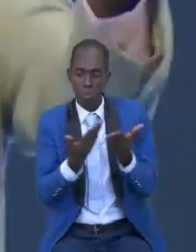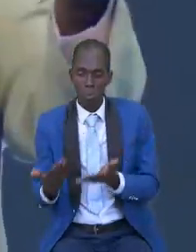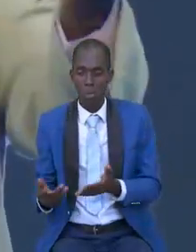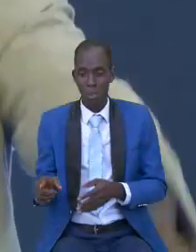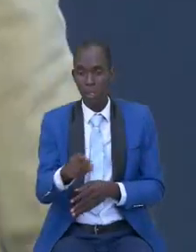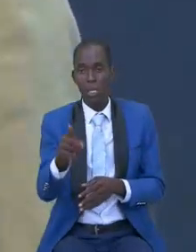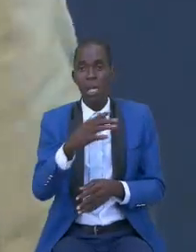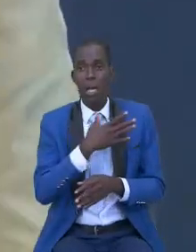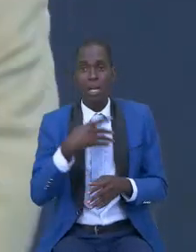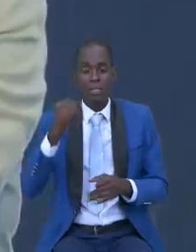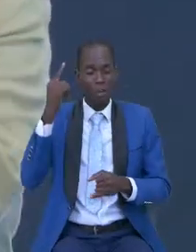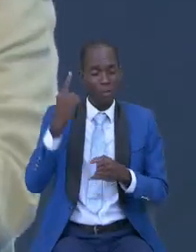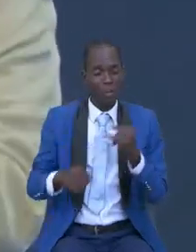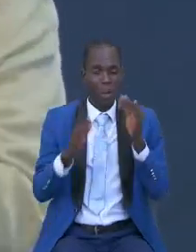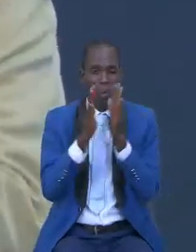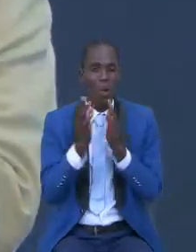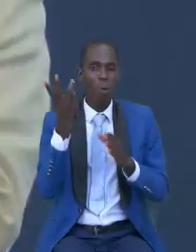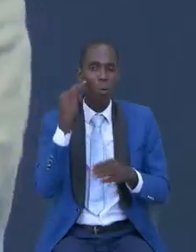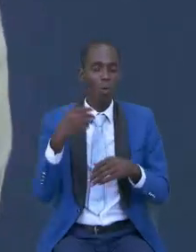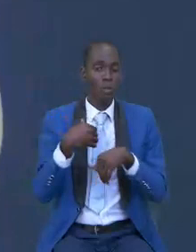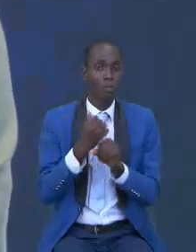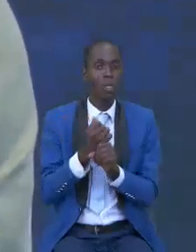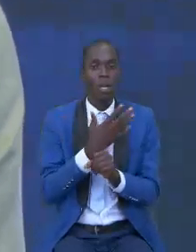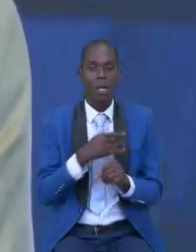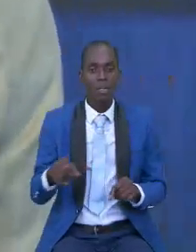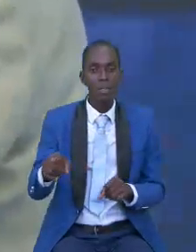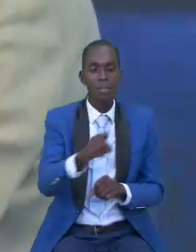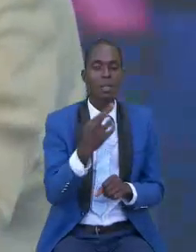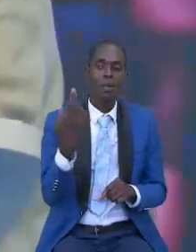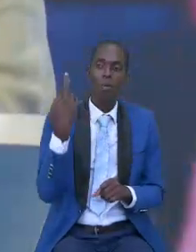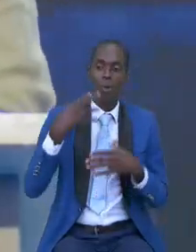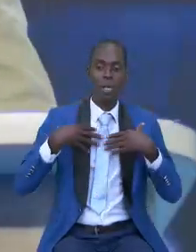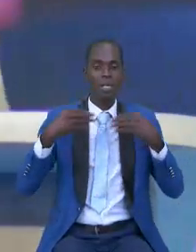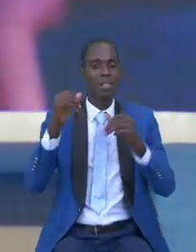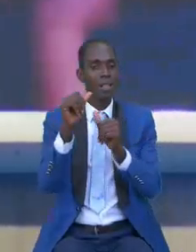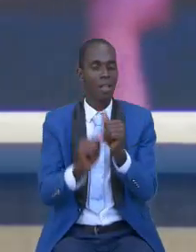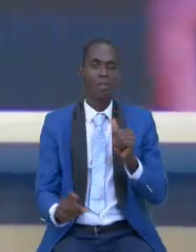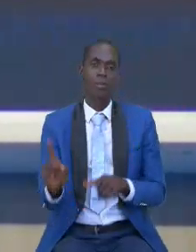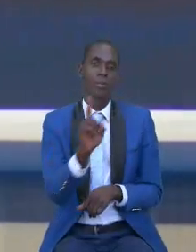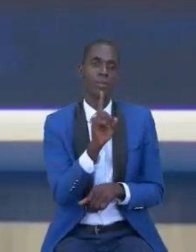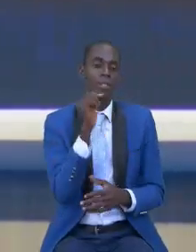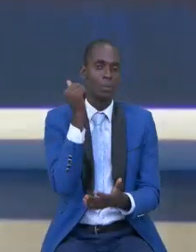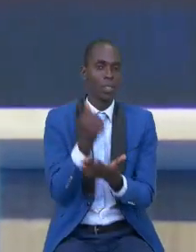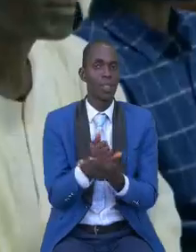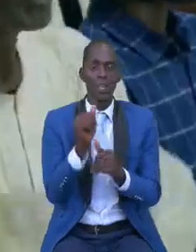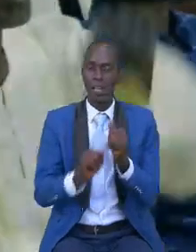the final prayer was made, and they were healed, everyone.